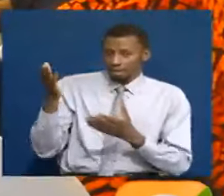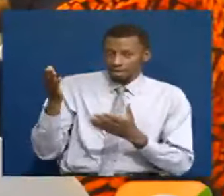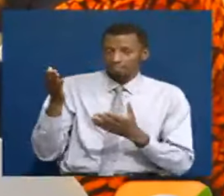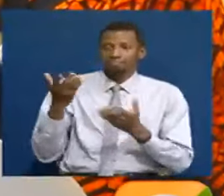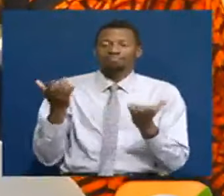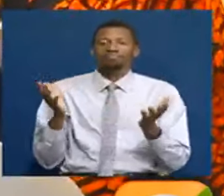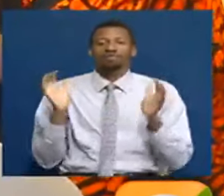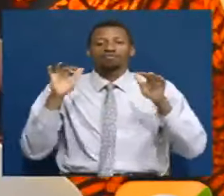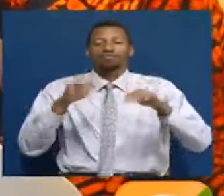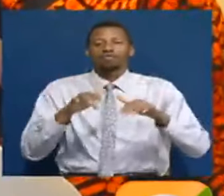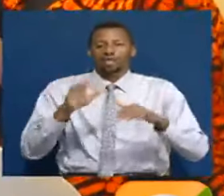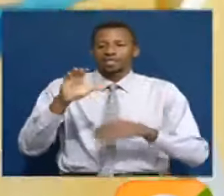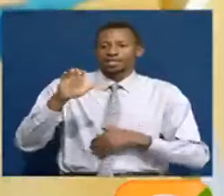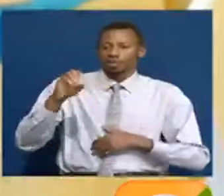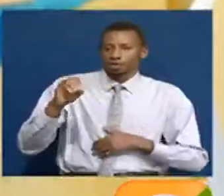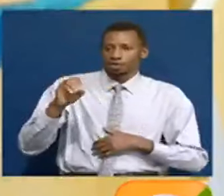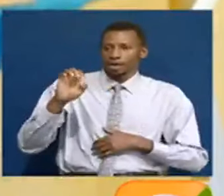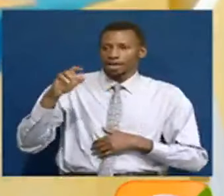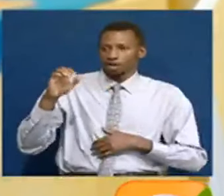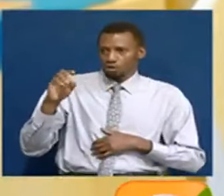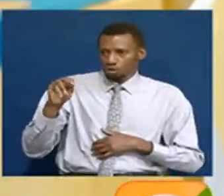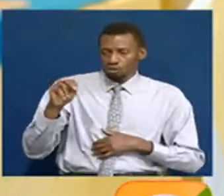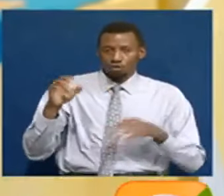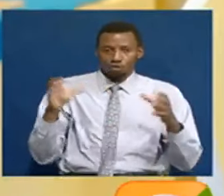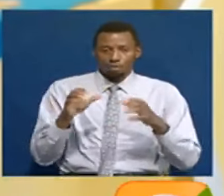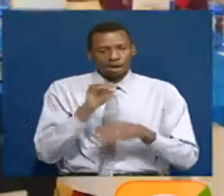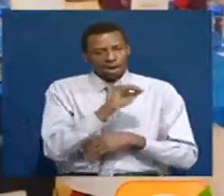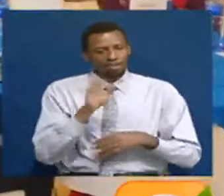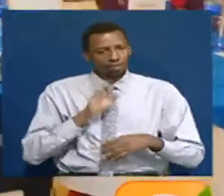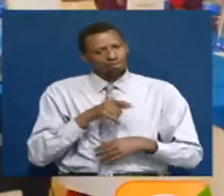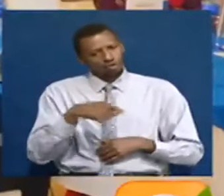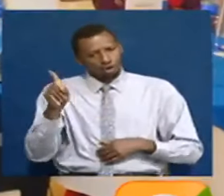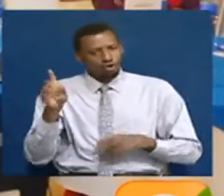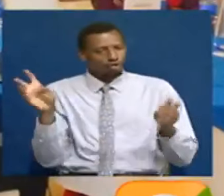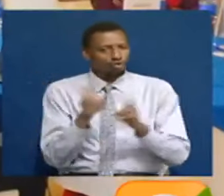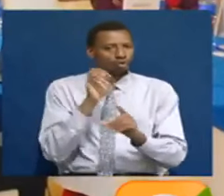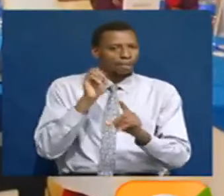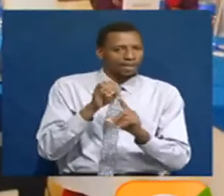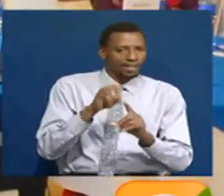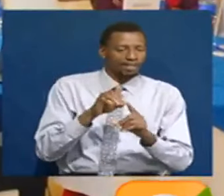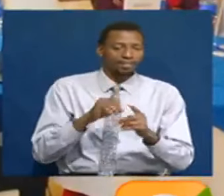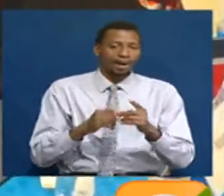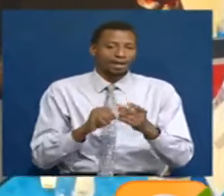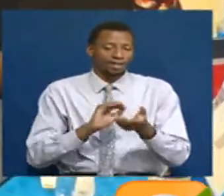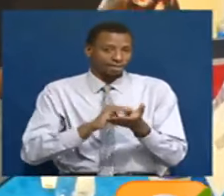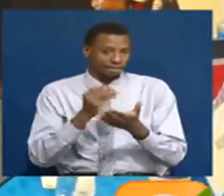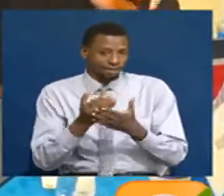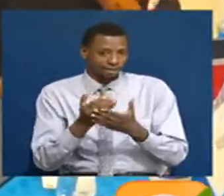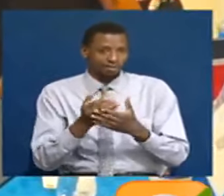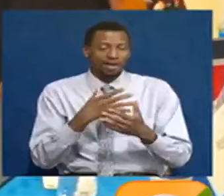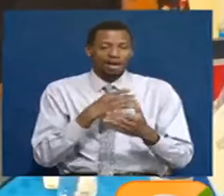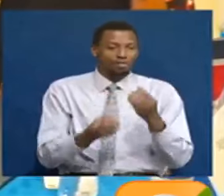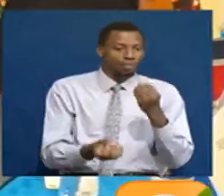Group Limited, challenged women to go out and secure mentorship and funding in entrepreneurship and transform communities at